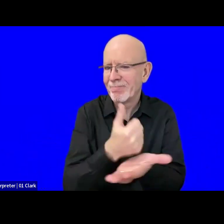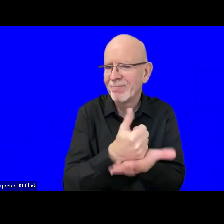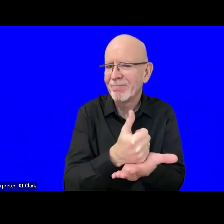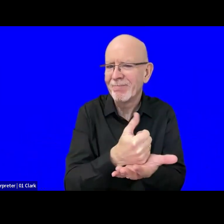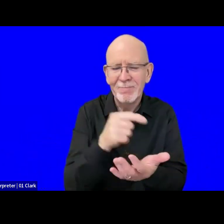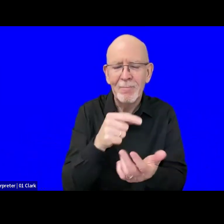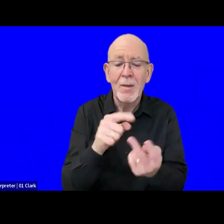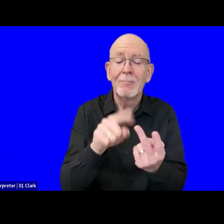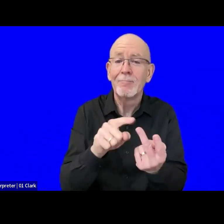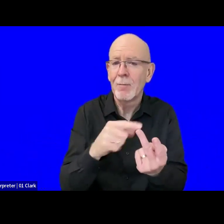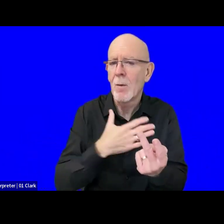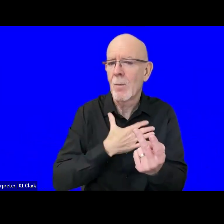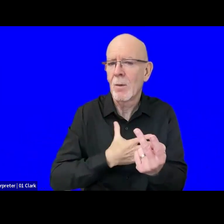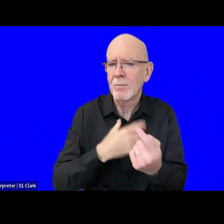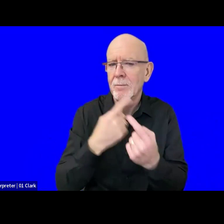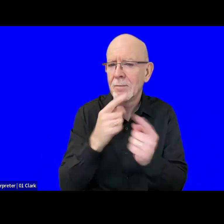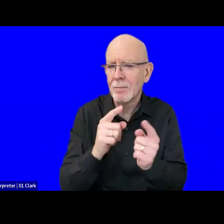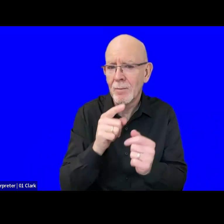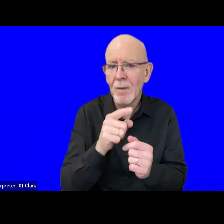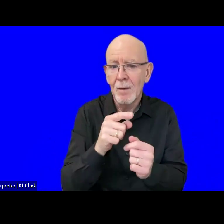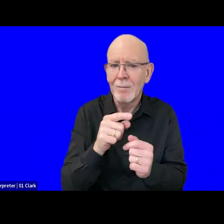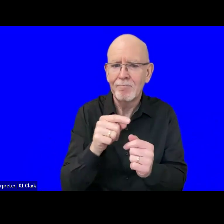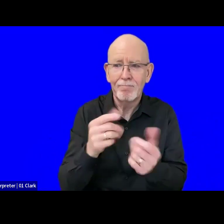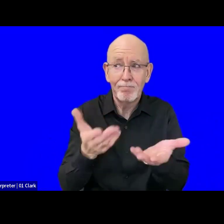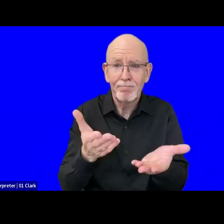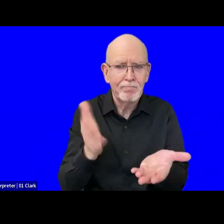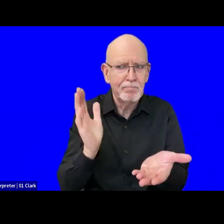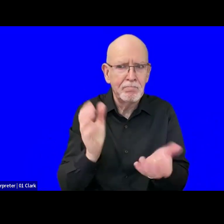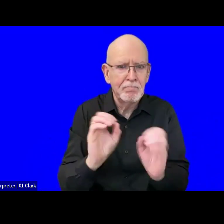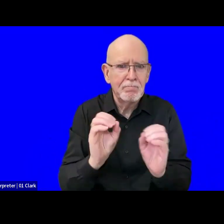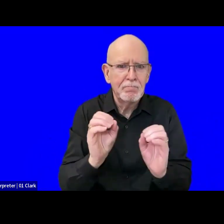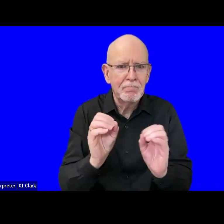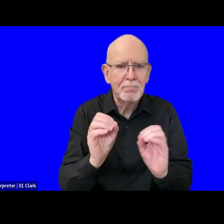that actually the cost occur in different extent